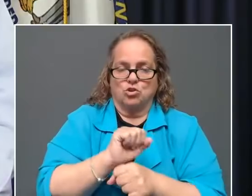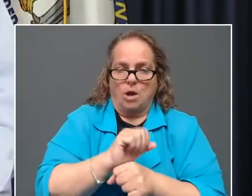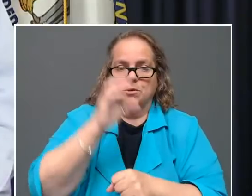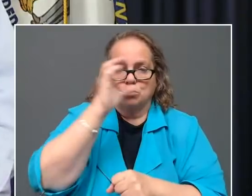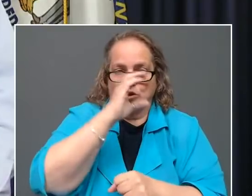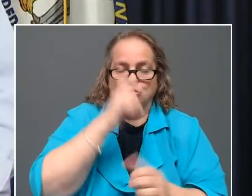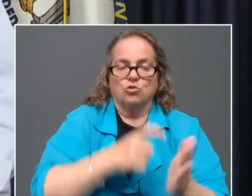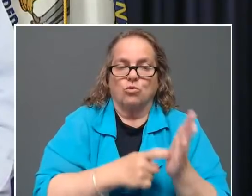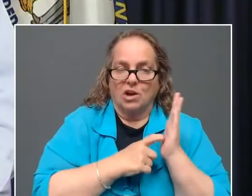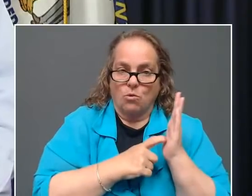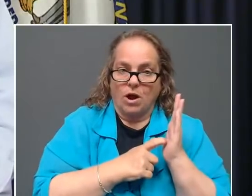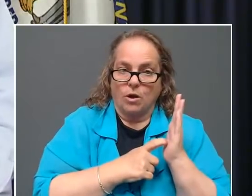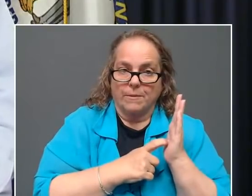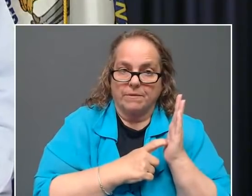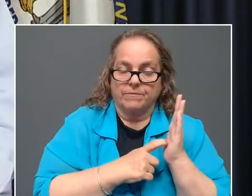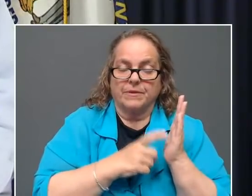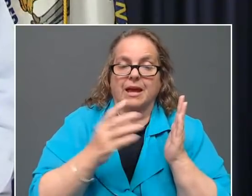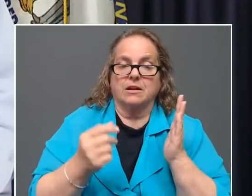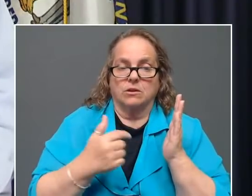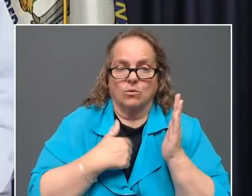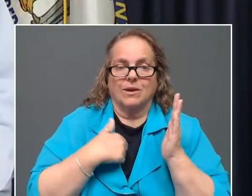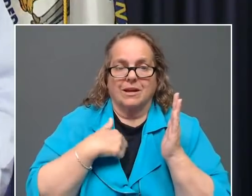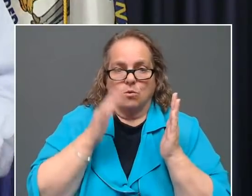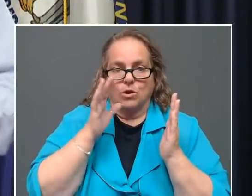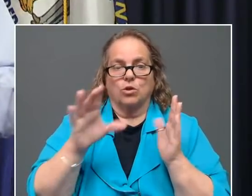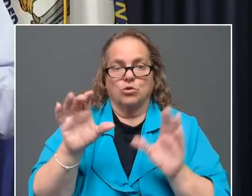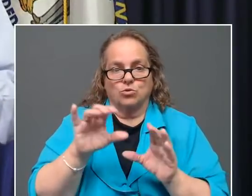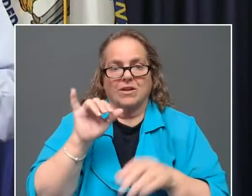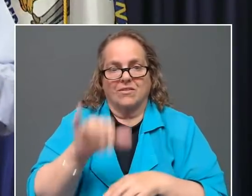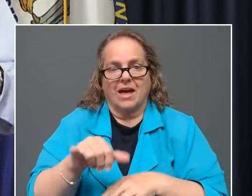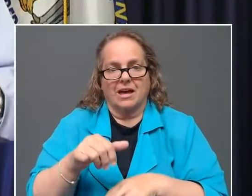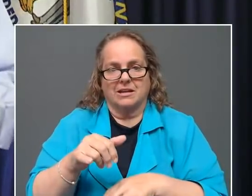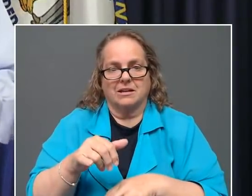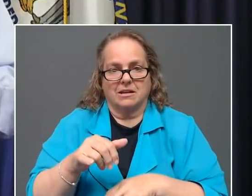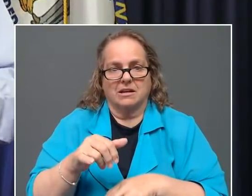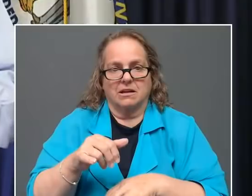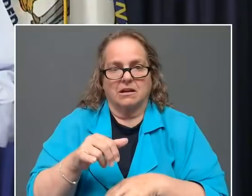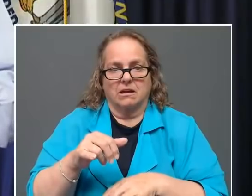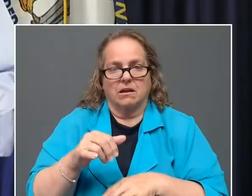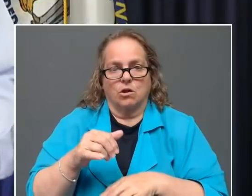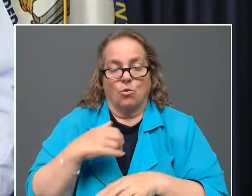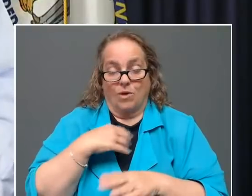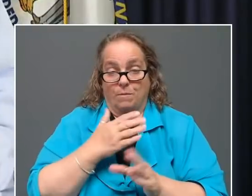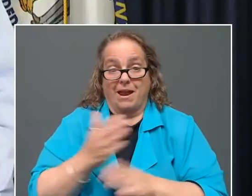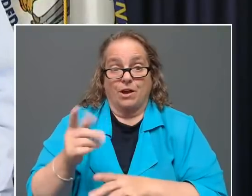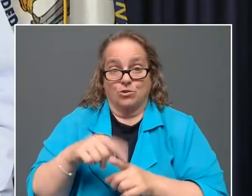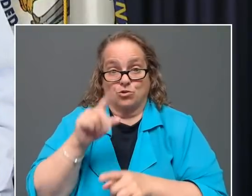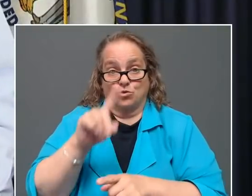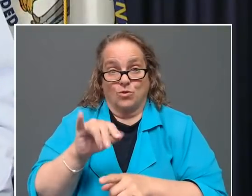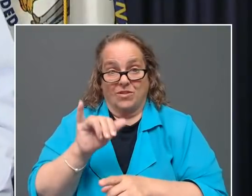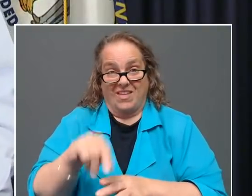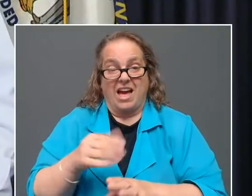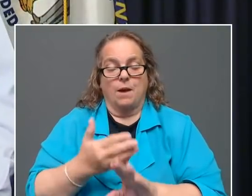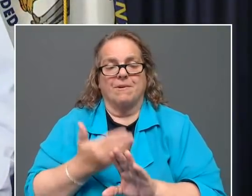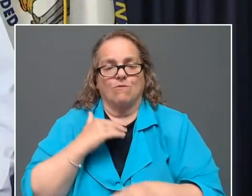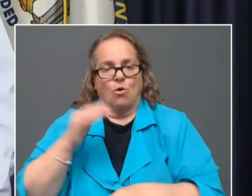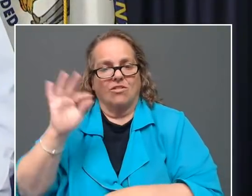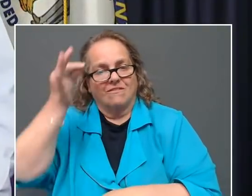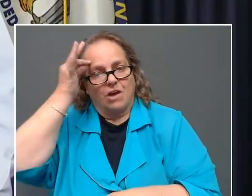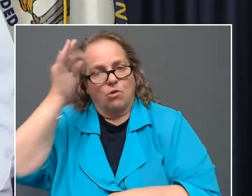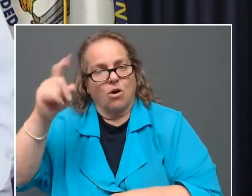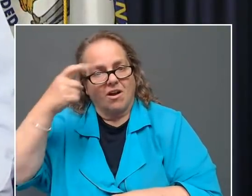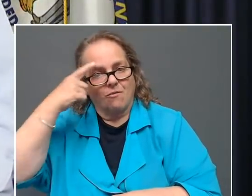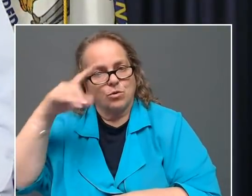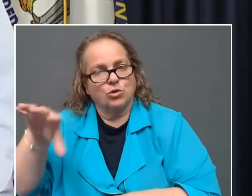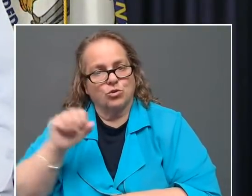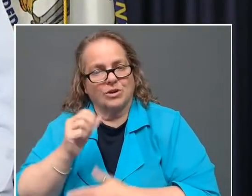requirement, and we're looking at doing that previously until the federal government took some different steps.